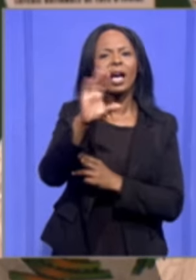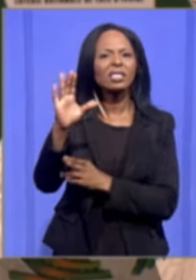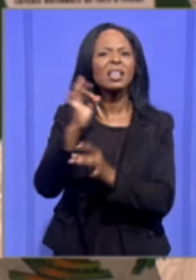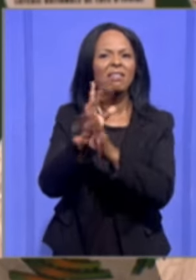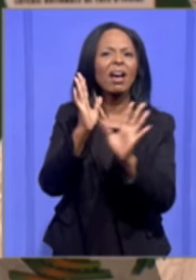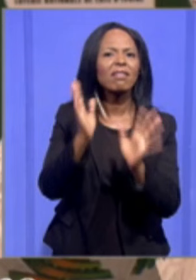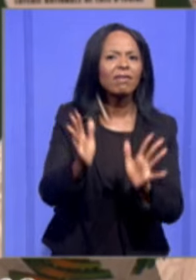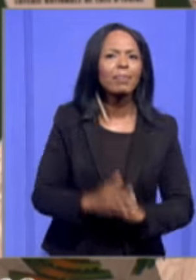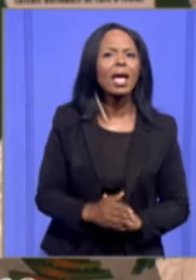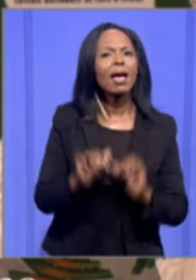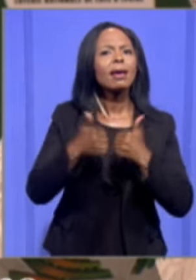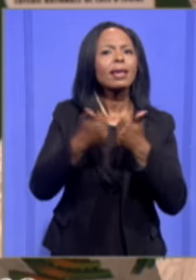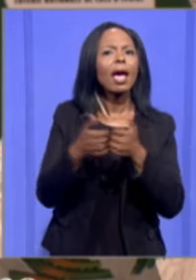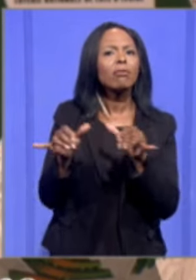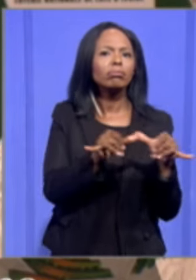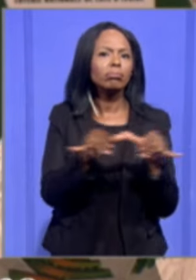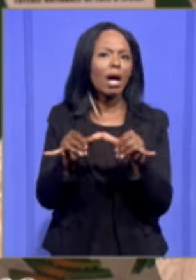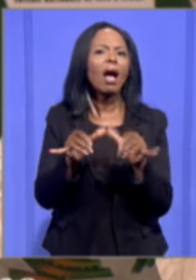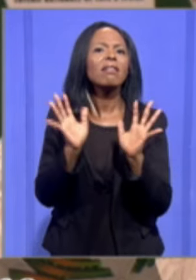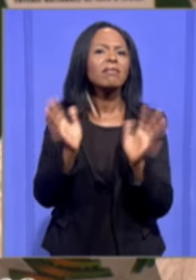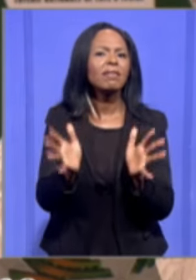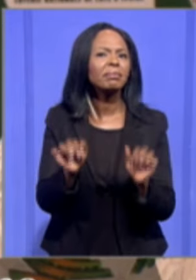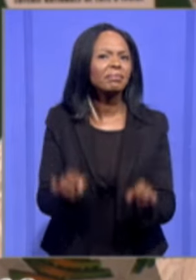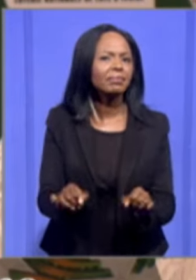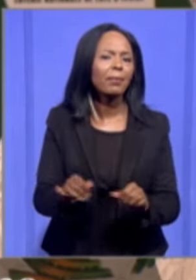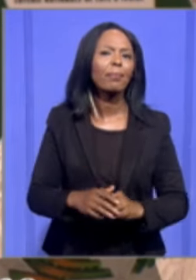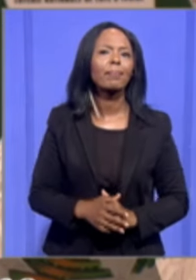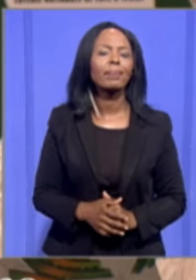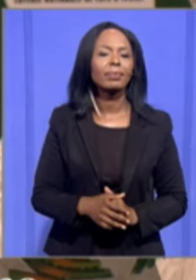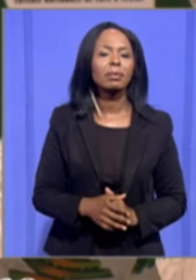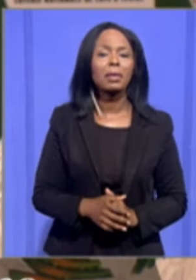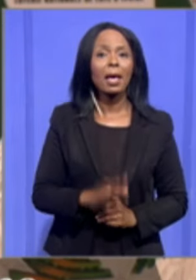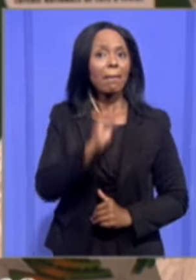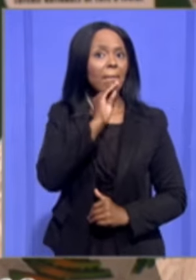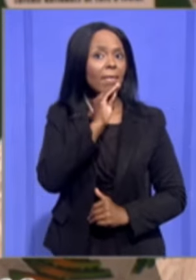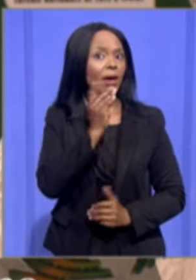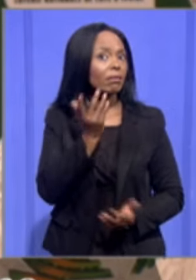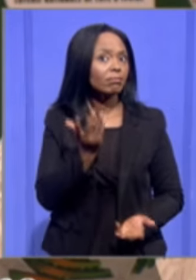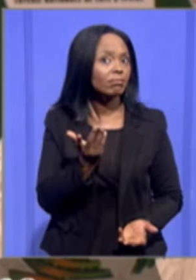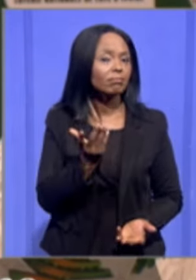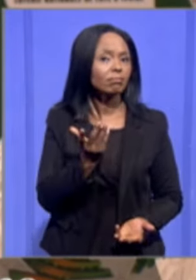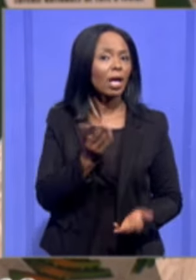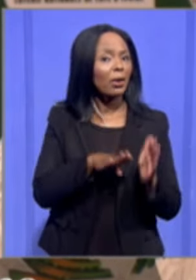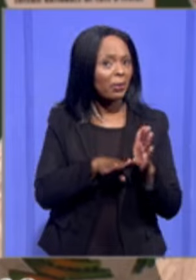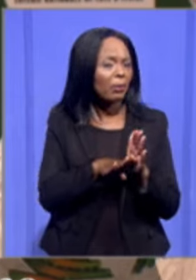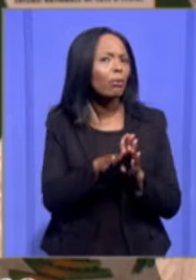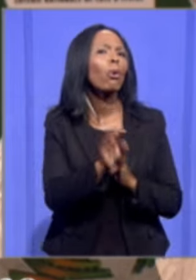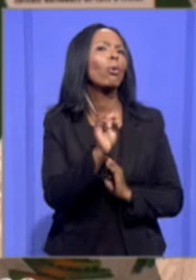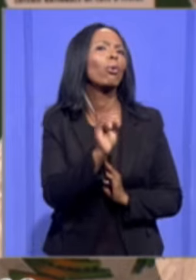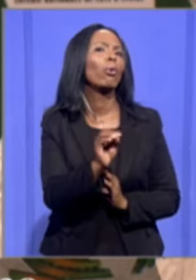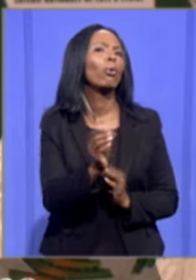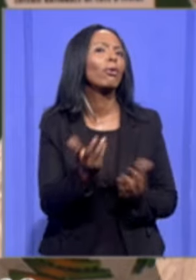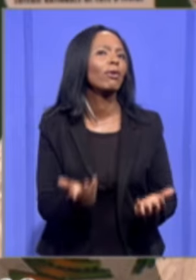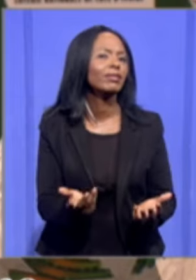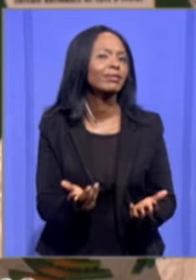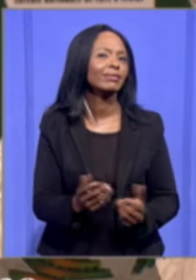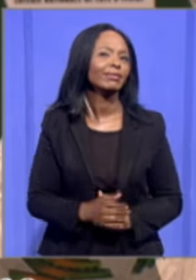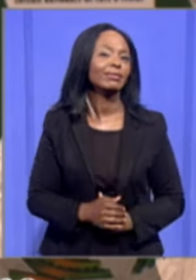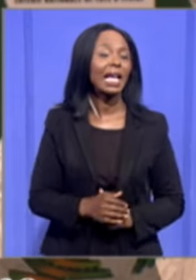game and a draw in Ivory Coast. So that means that we made progression, and therefore it was